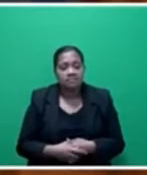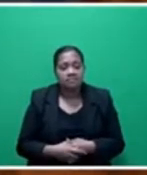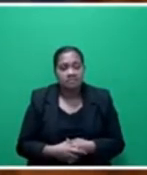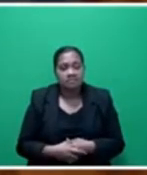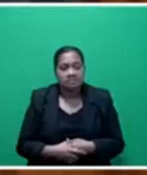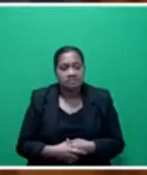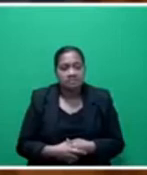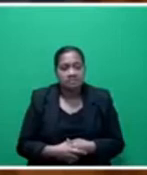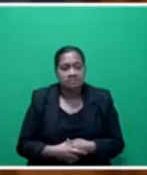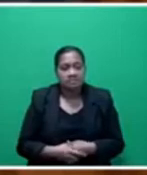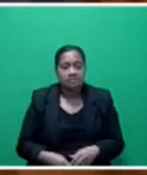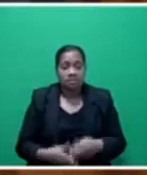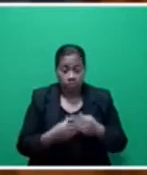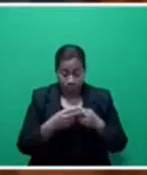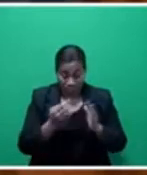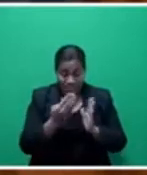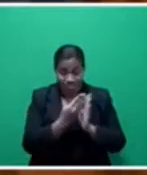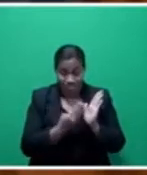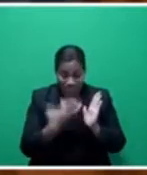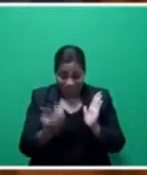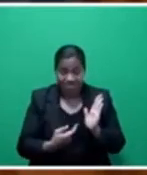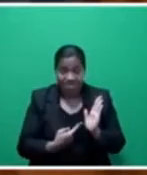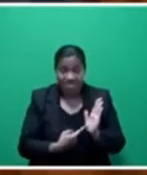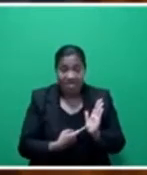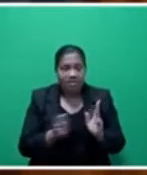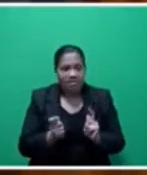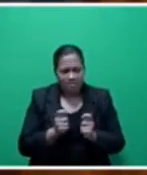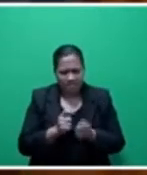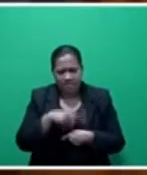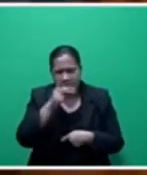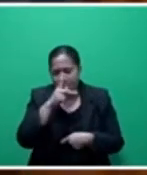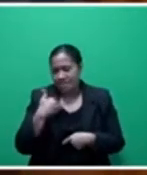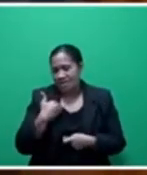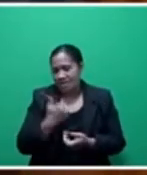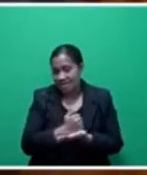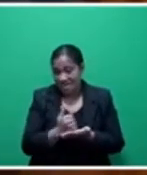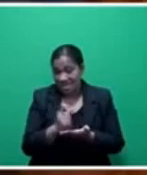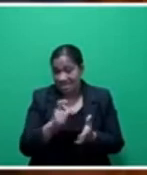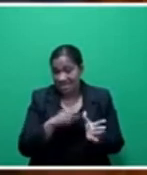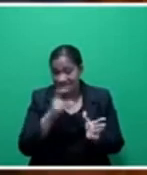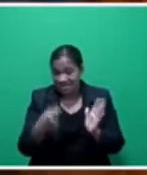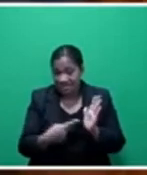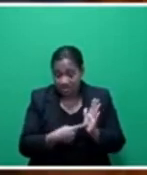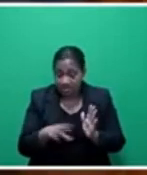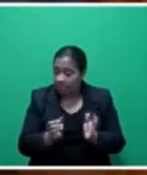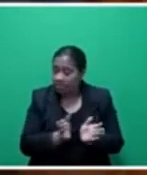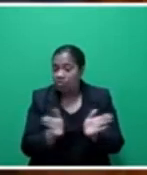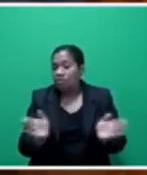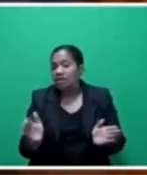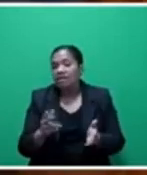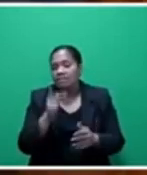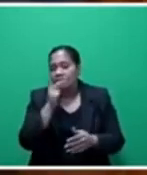floor. with this bill that is before us, this is the amendment to the Public Health Act. Part of the wider public health response